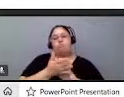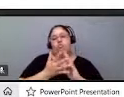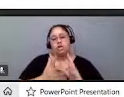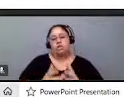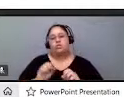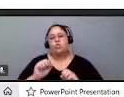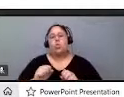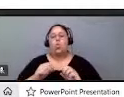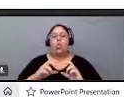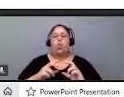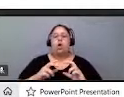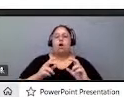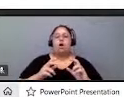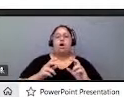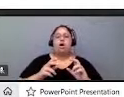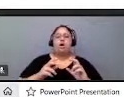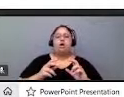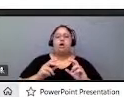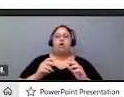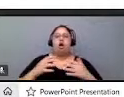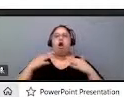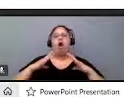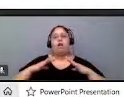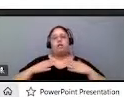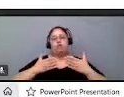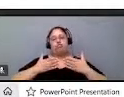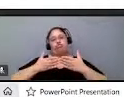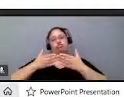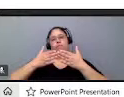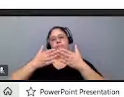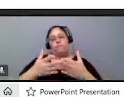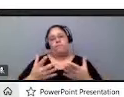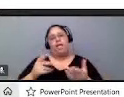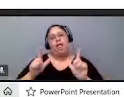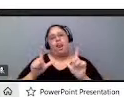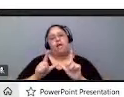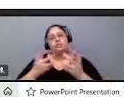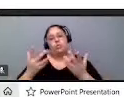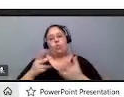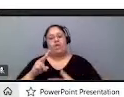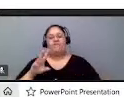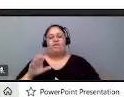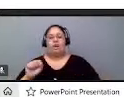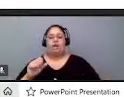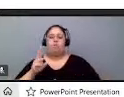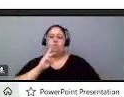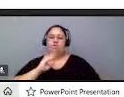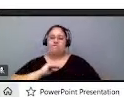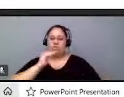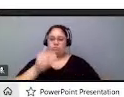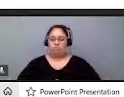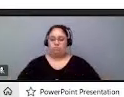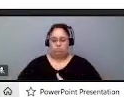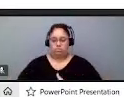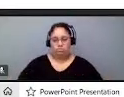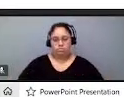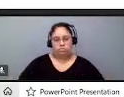cruise terminal that is managed and licensed to the VNA Waterfront we can move to the next slide